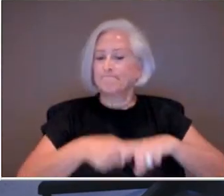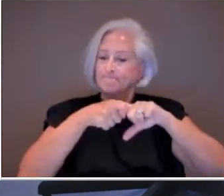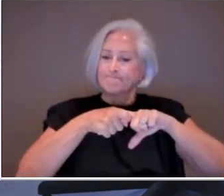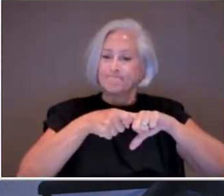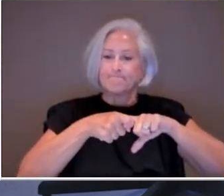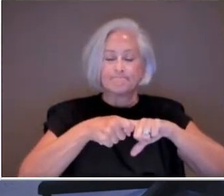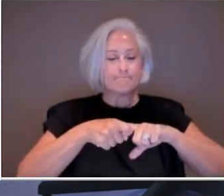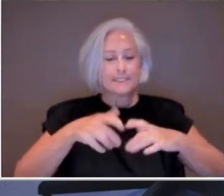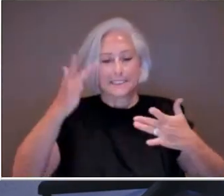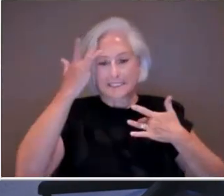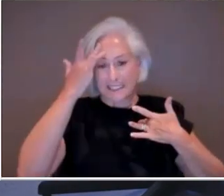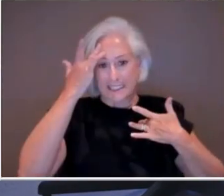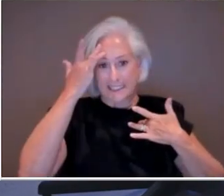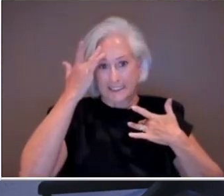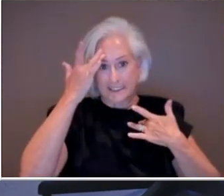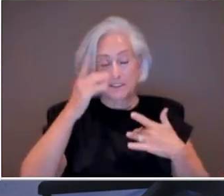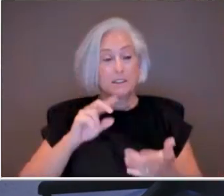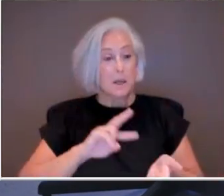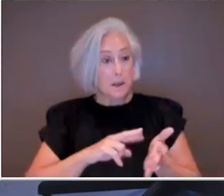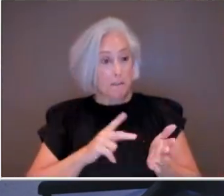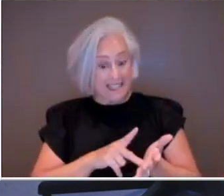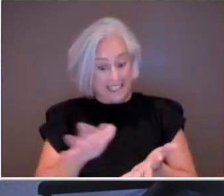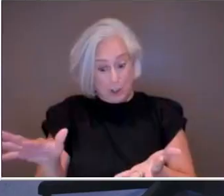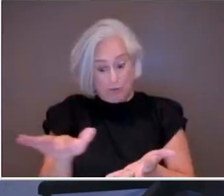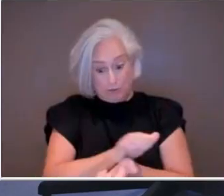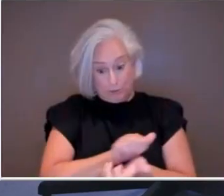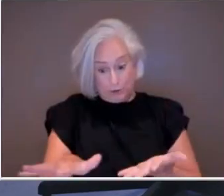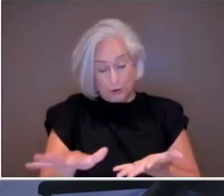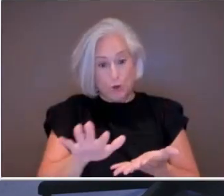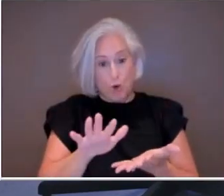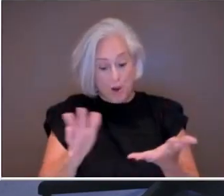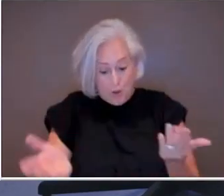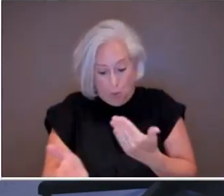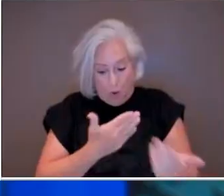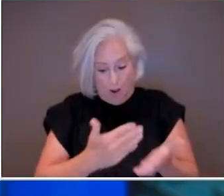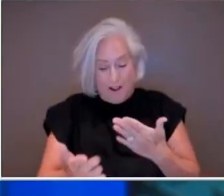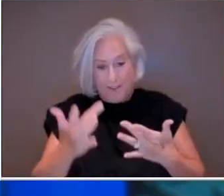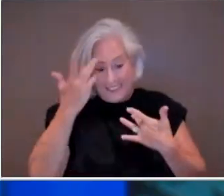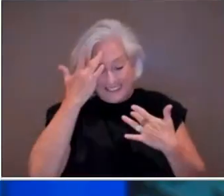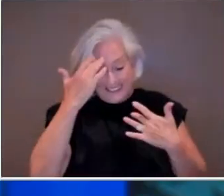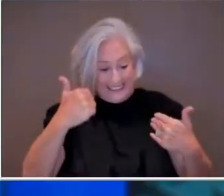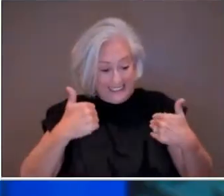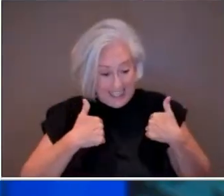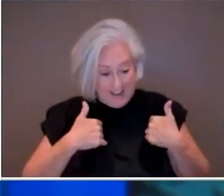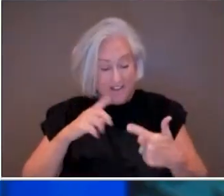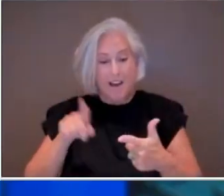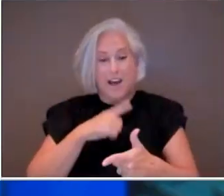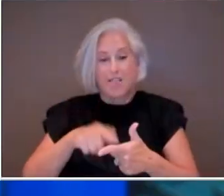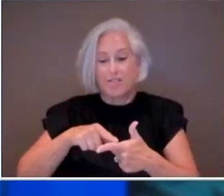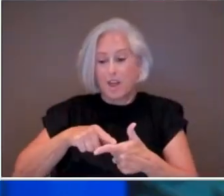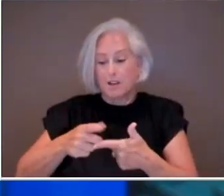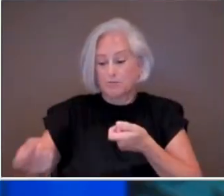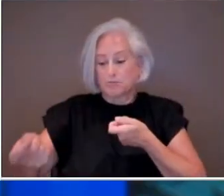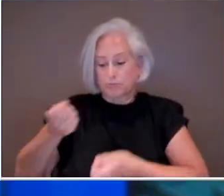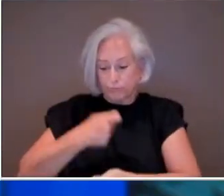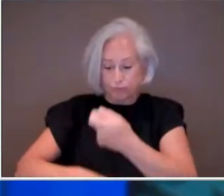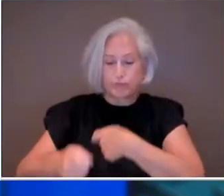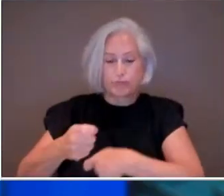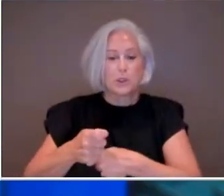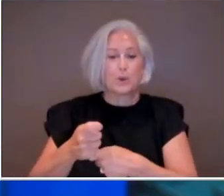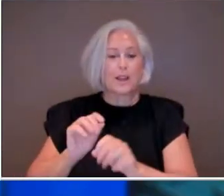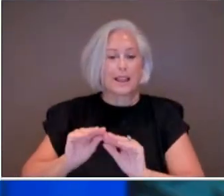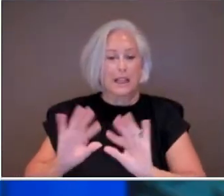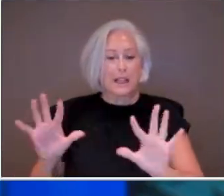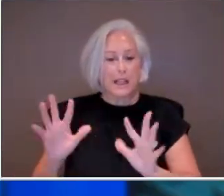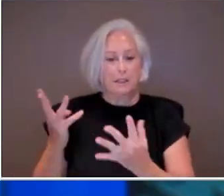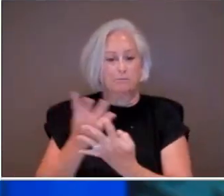and then bringing in the bone marrow transplant? Correct. That's another part that we do, we still use a drug